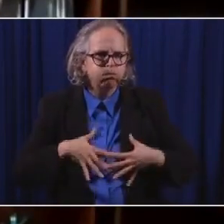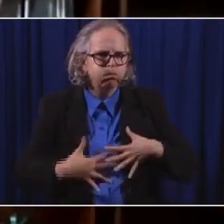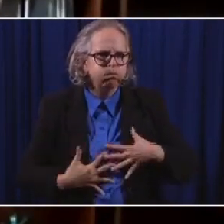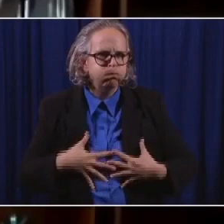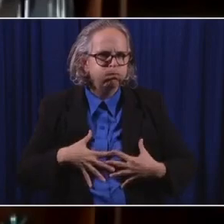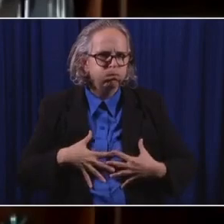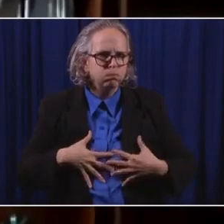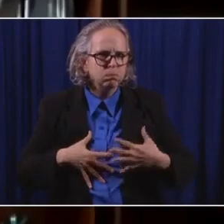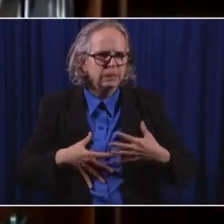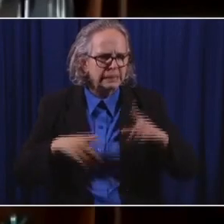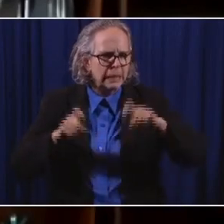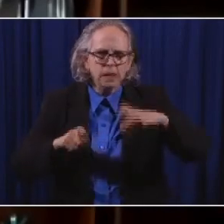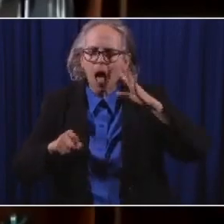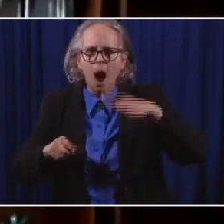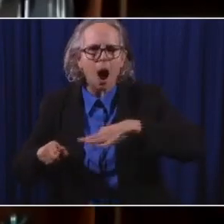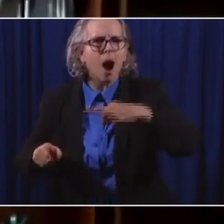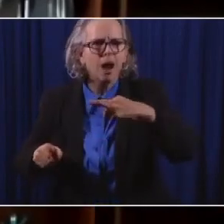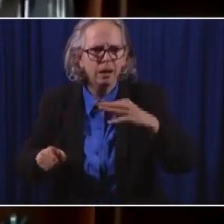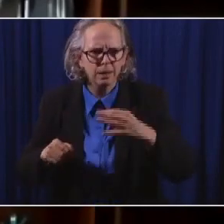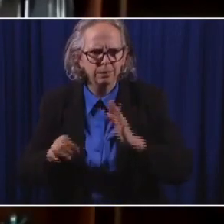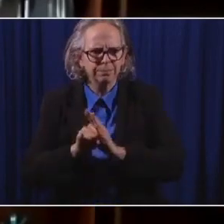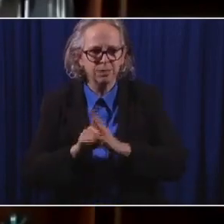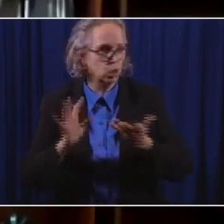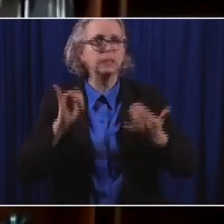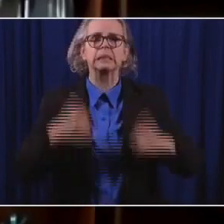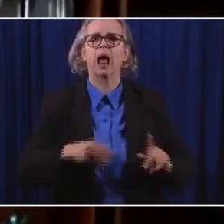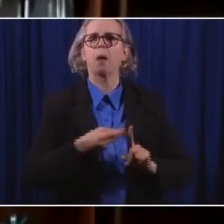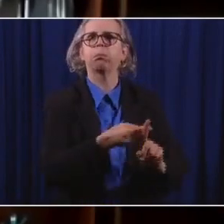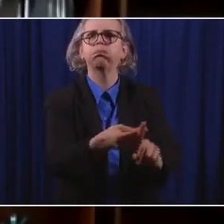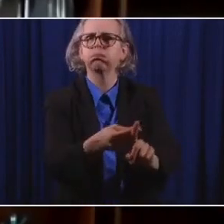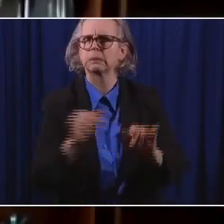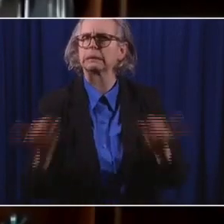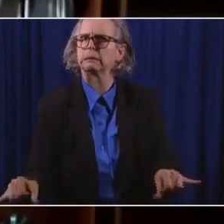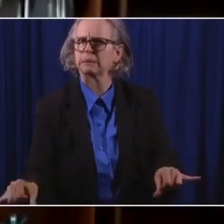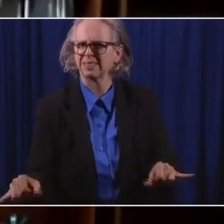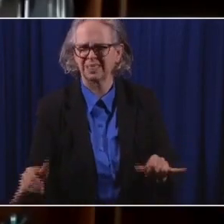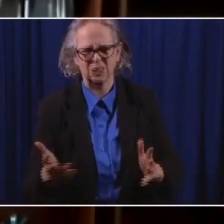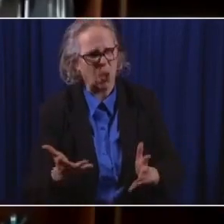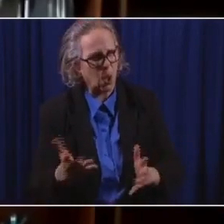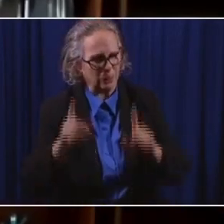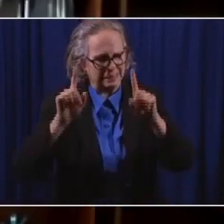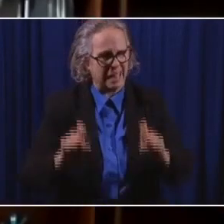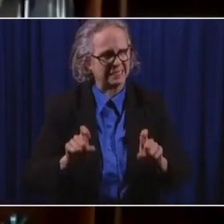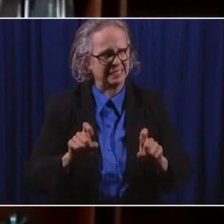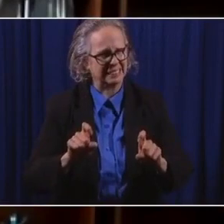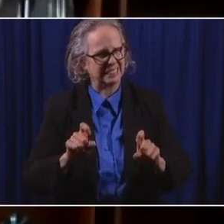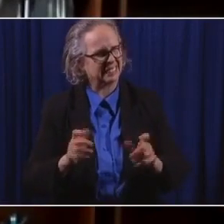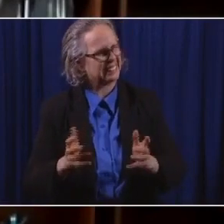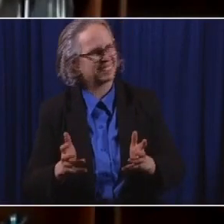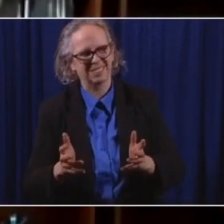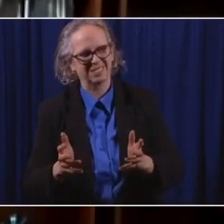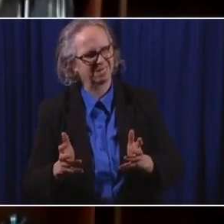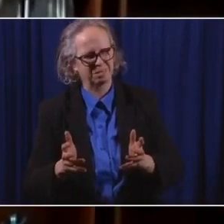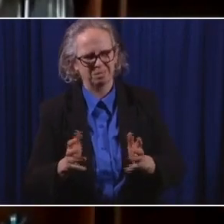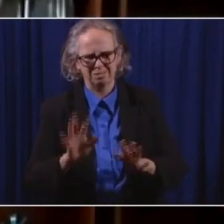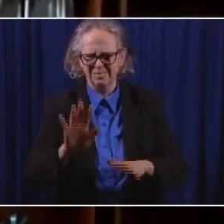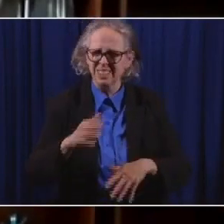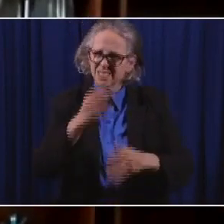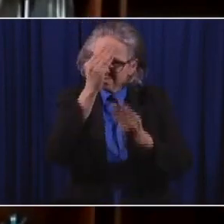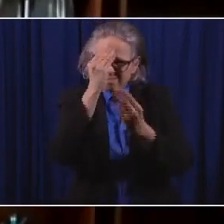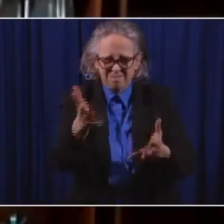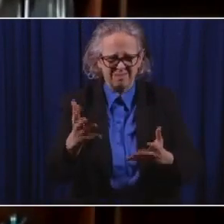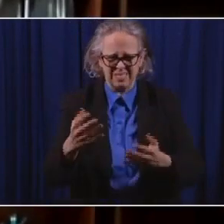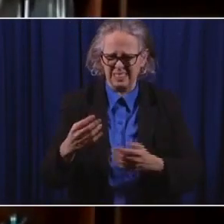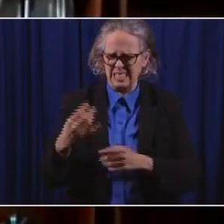So I think the message to our community and to each other and to Ohio is that we've learned a lot in the last 6 months. We've learned